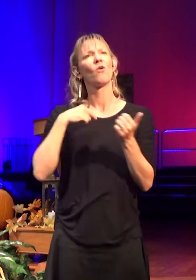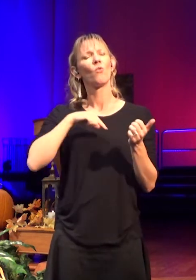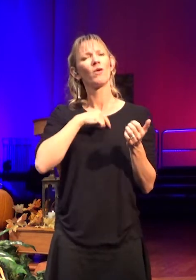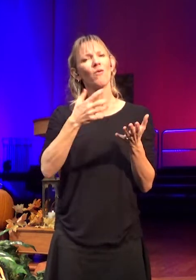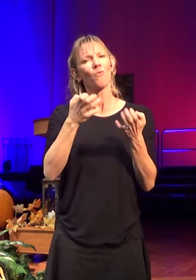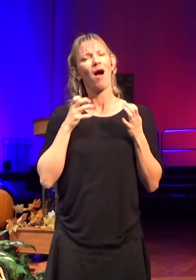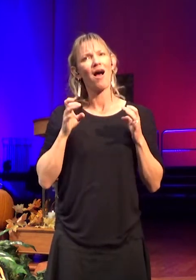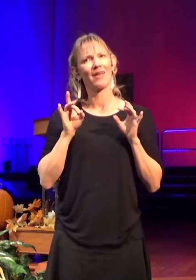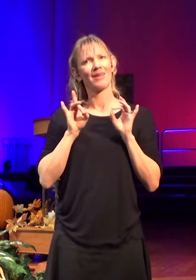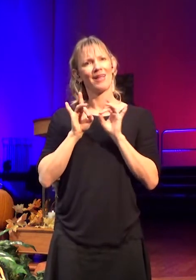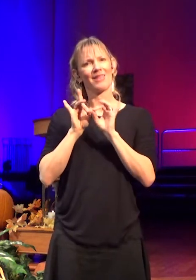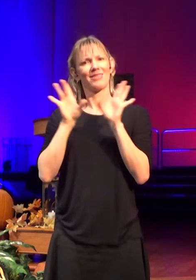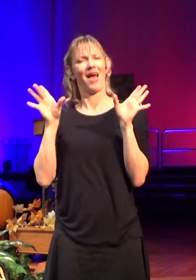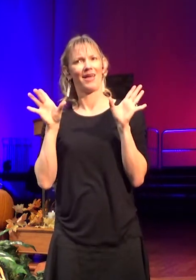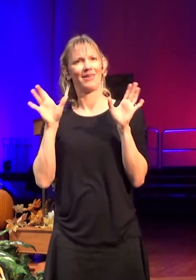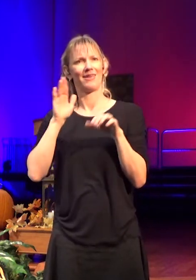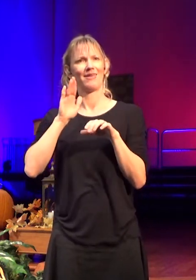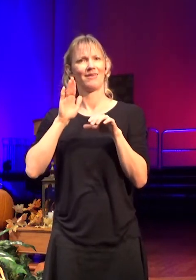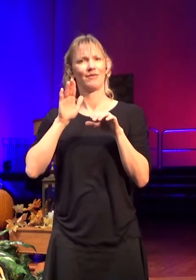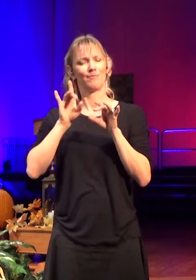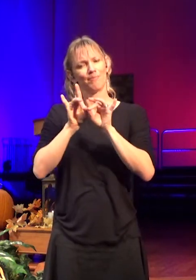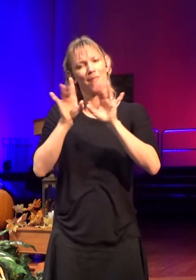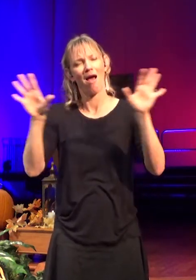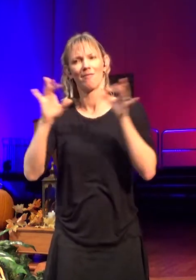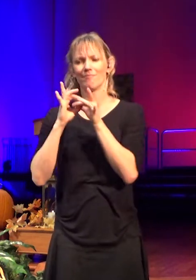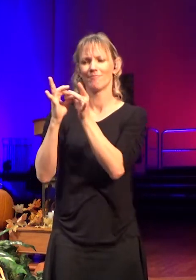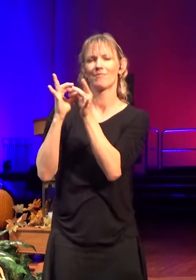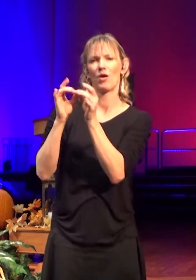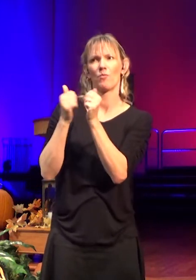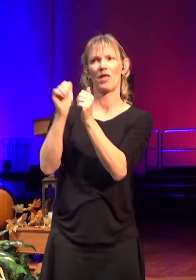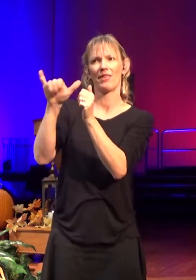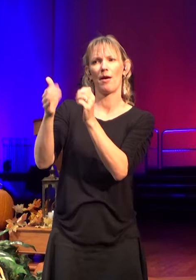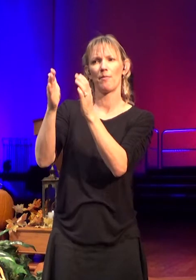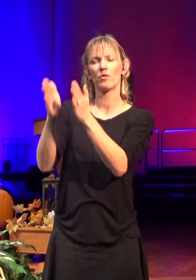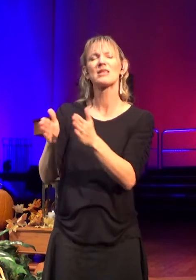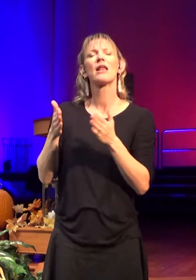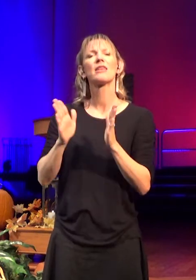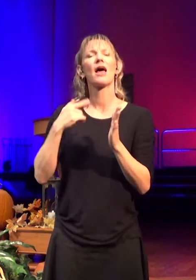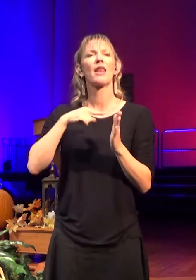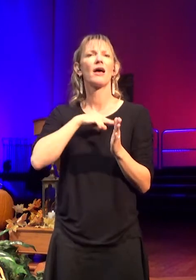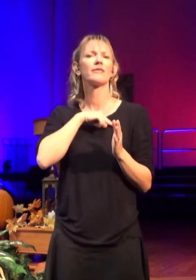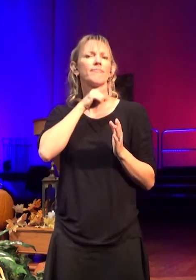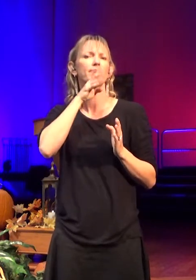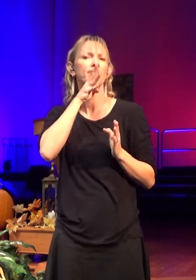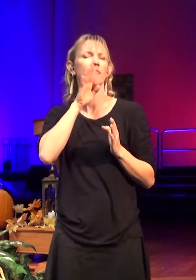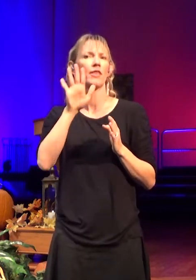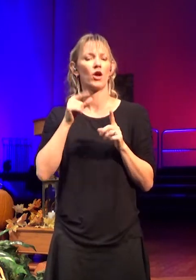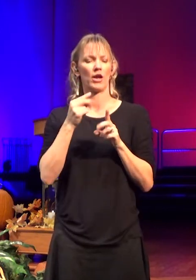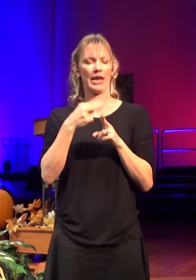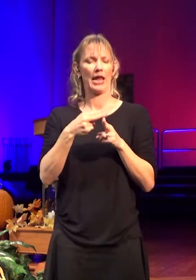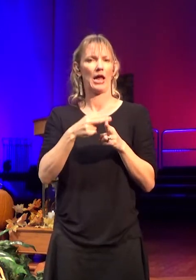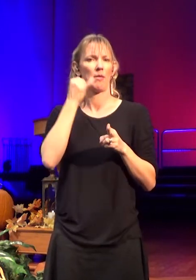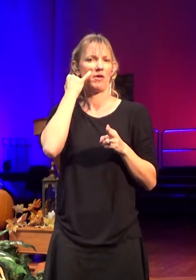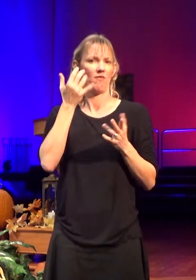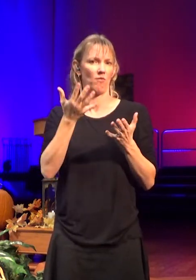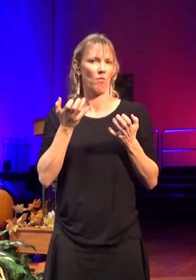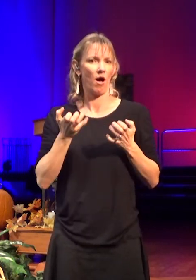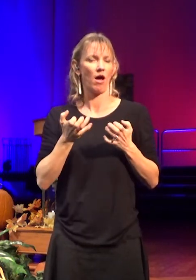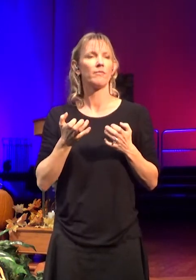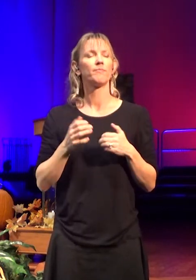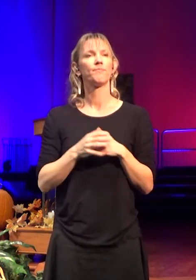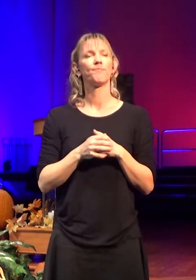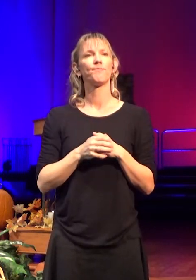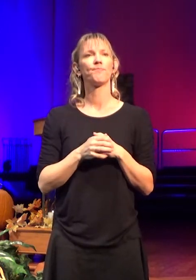love, who we seek to have this light shine upon today. May we quietly say their names out loud if we